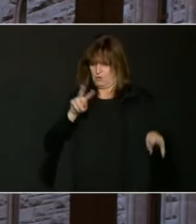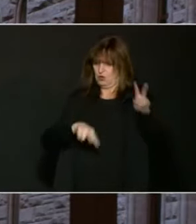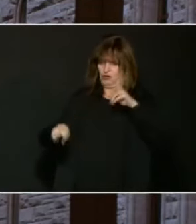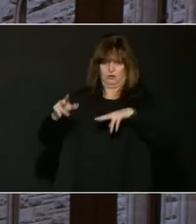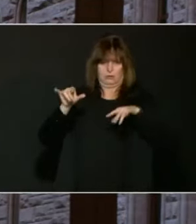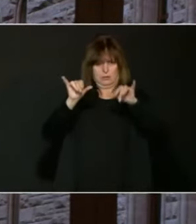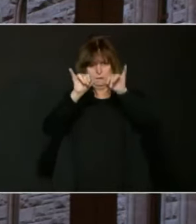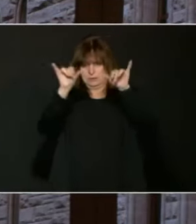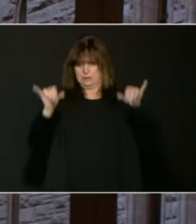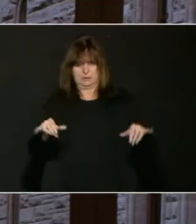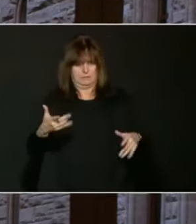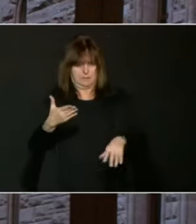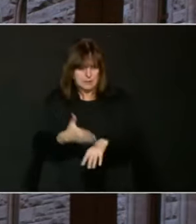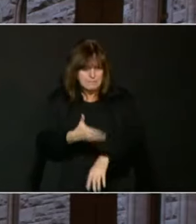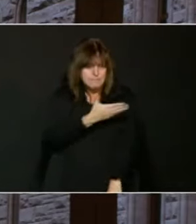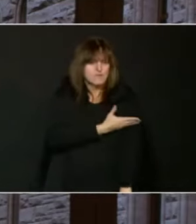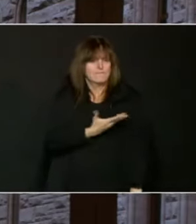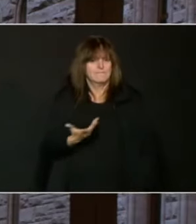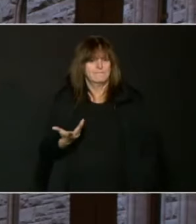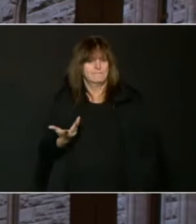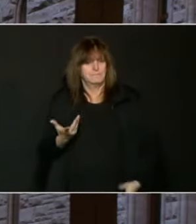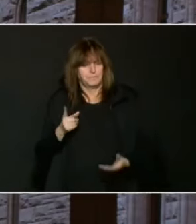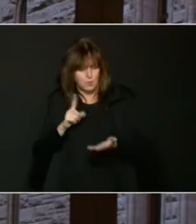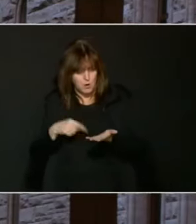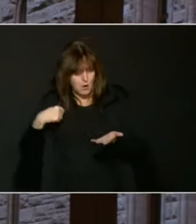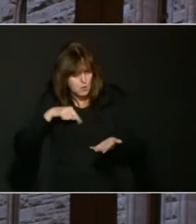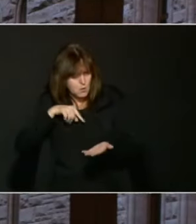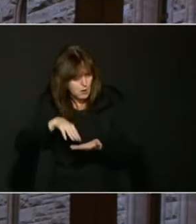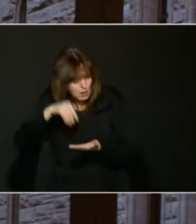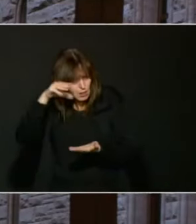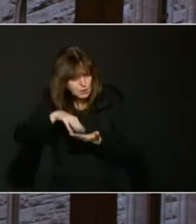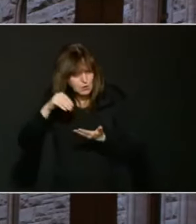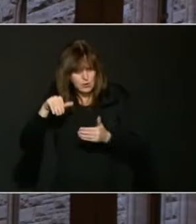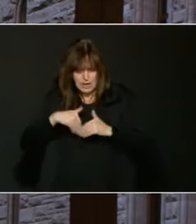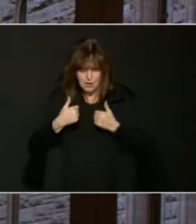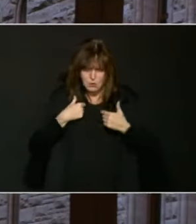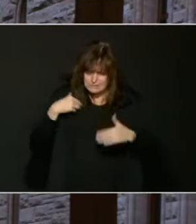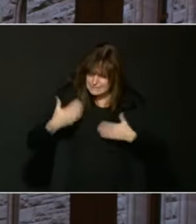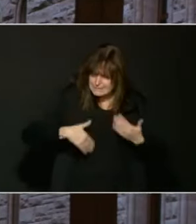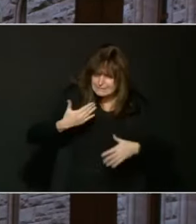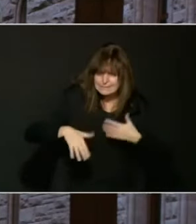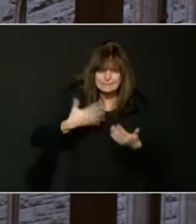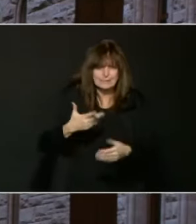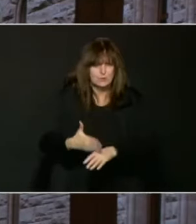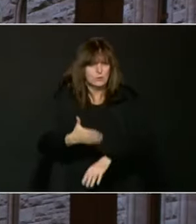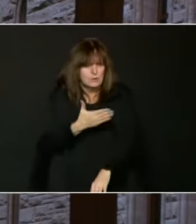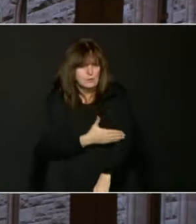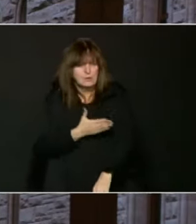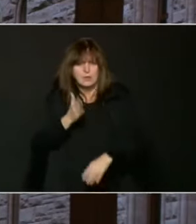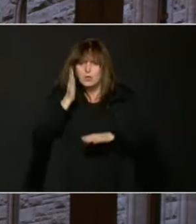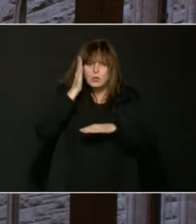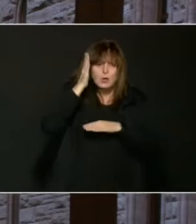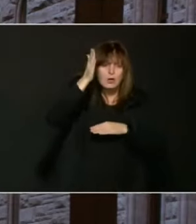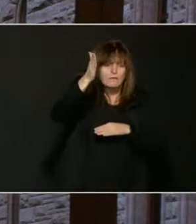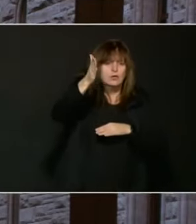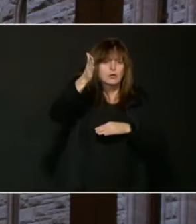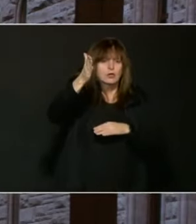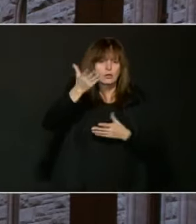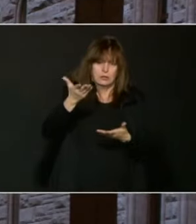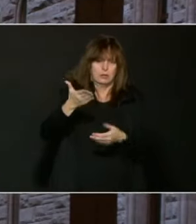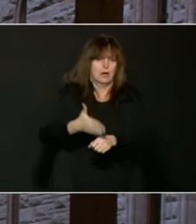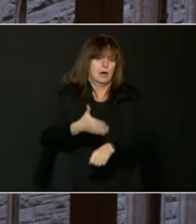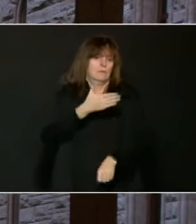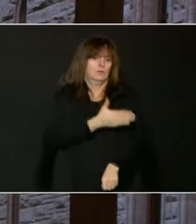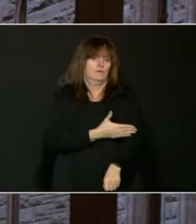what can we learn, how we can handle this, and how we keep moving and building for the future on these issues too, because some things we have done